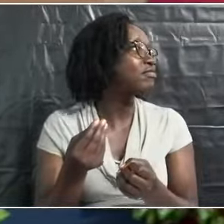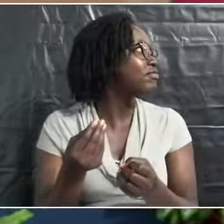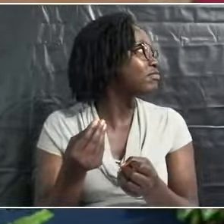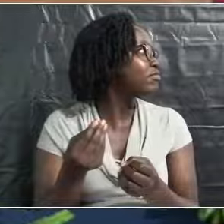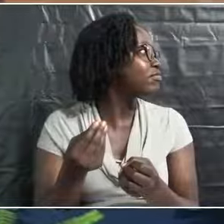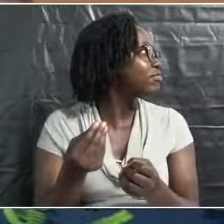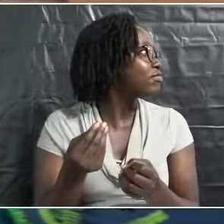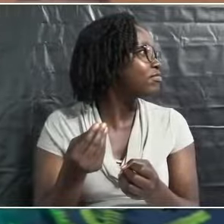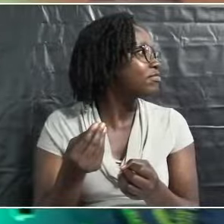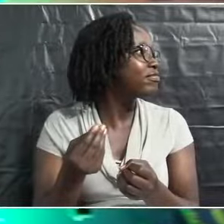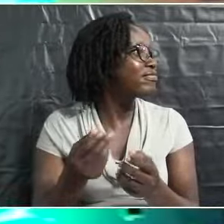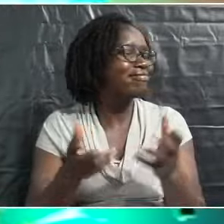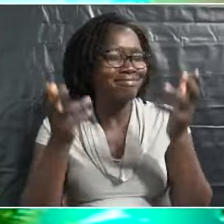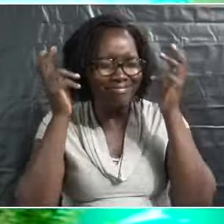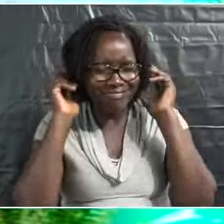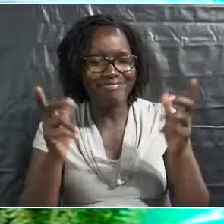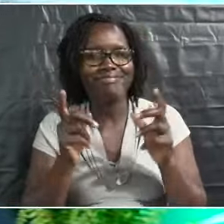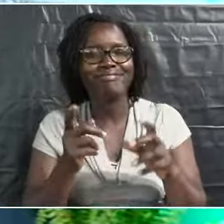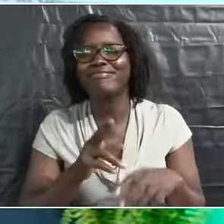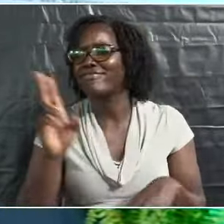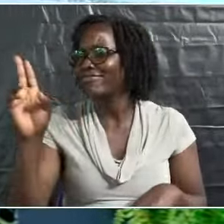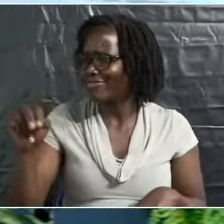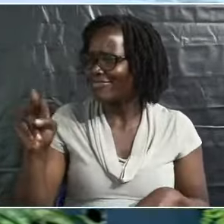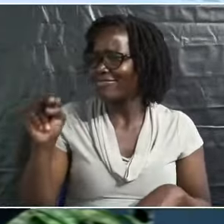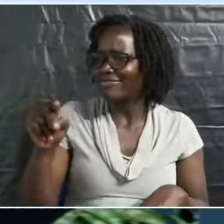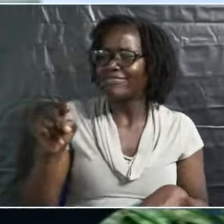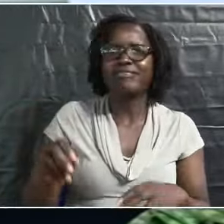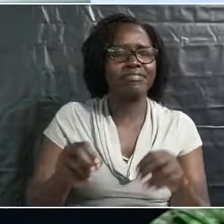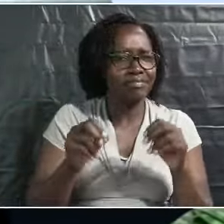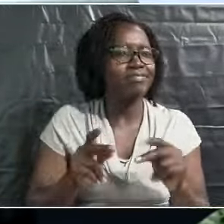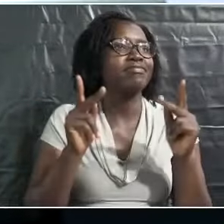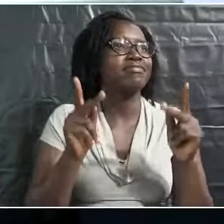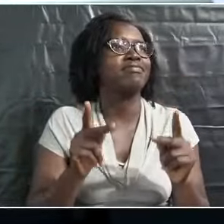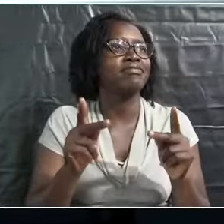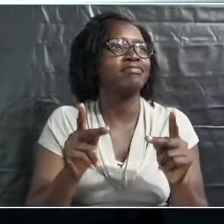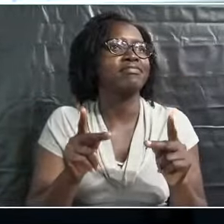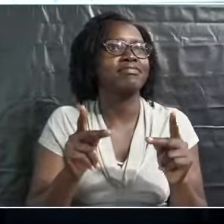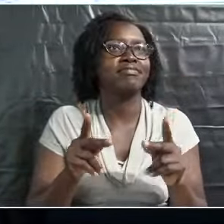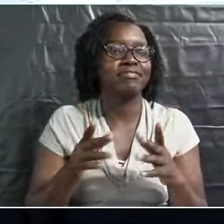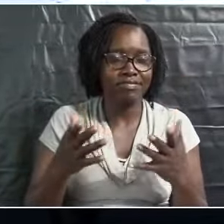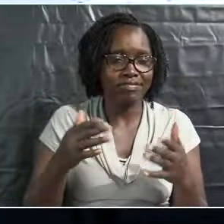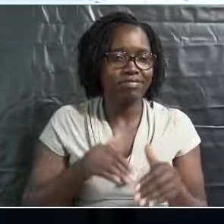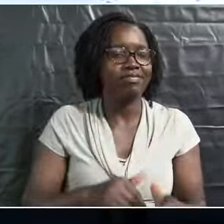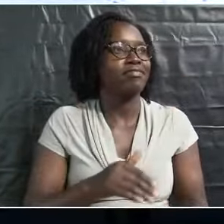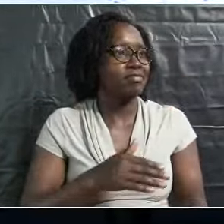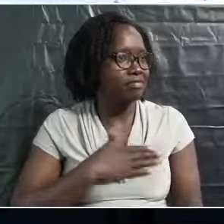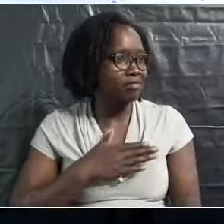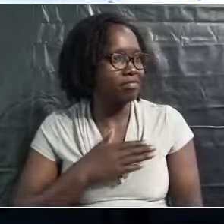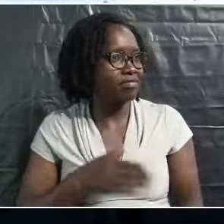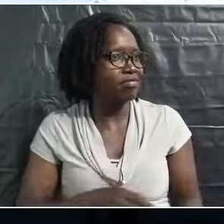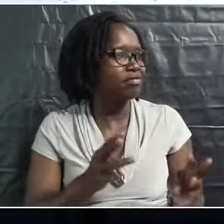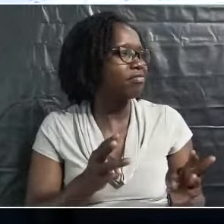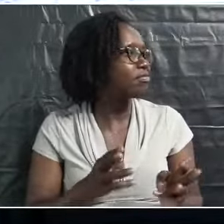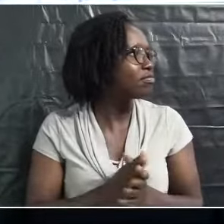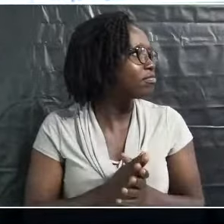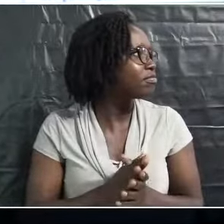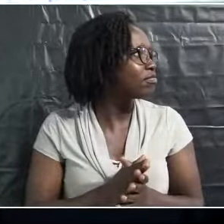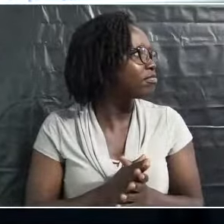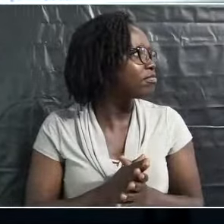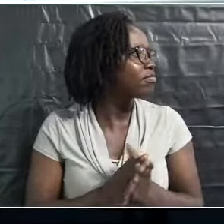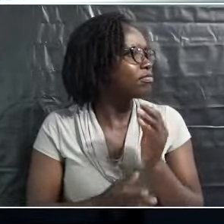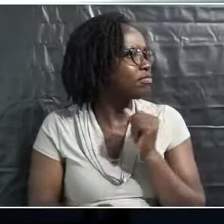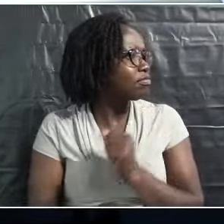difficult, they don't listen. So the guy said, no, it's okay, let's go this way. You know, let me